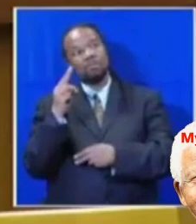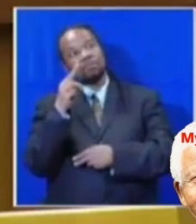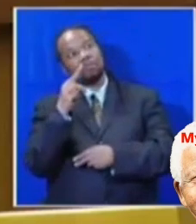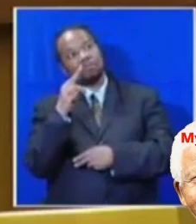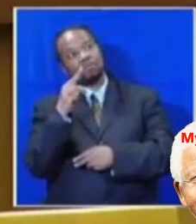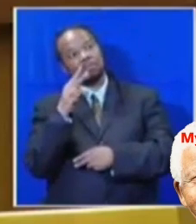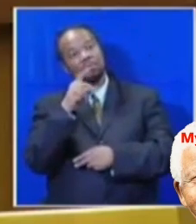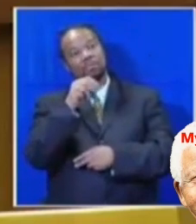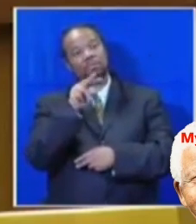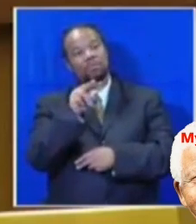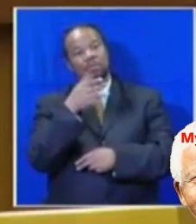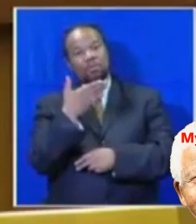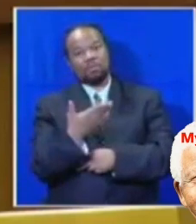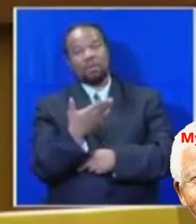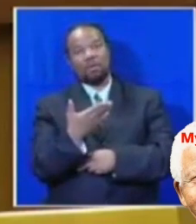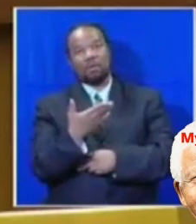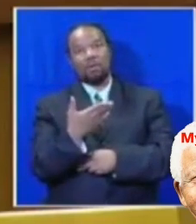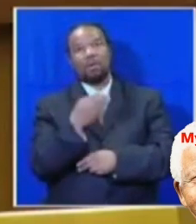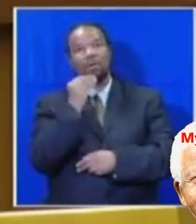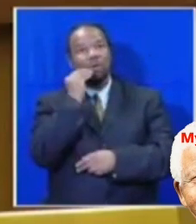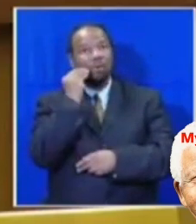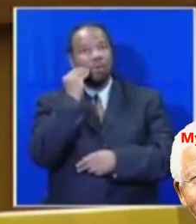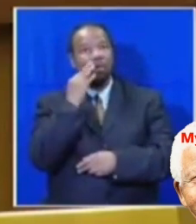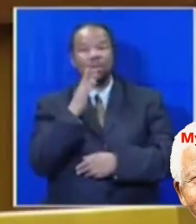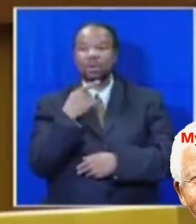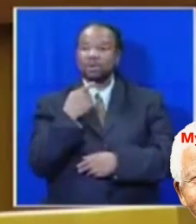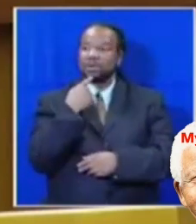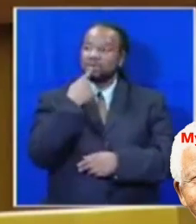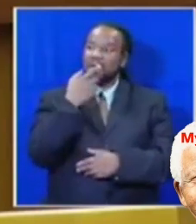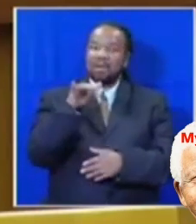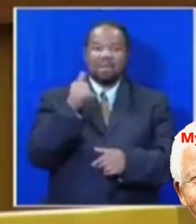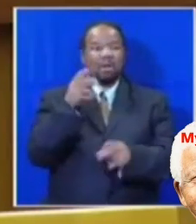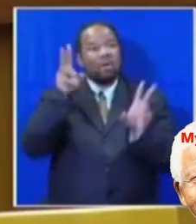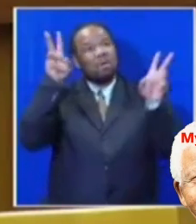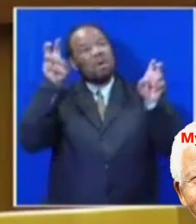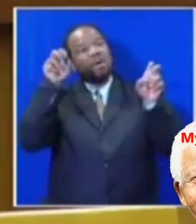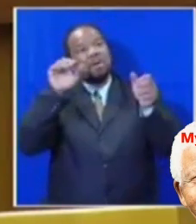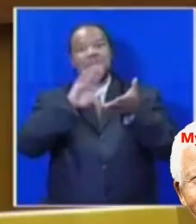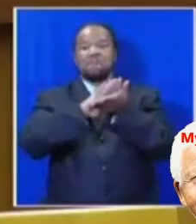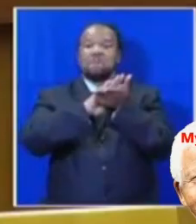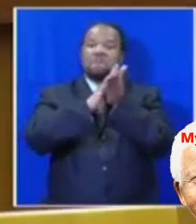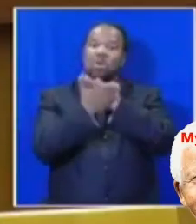this so-called broken this, broken that.